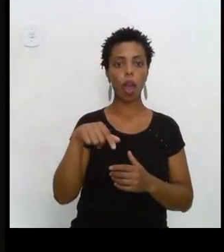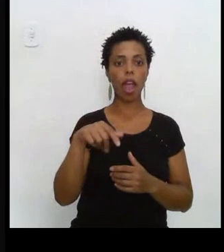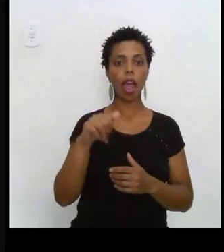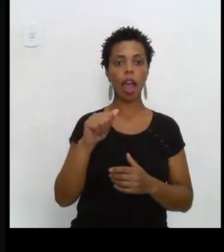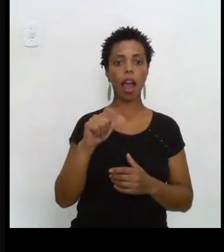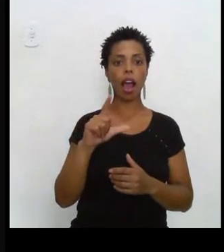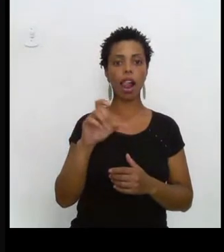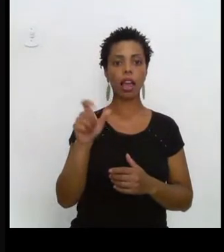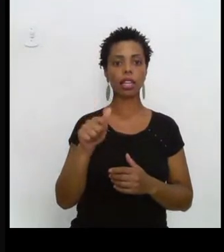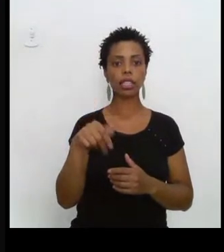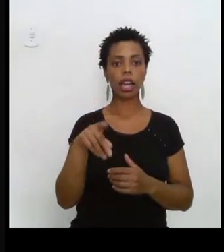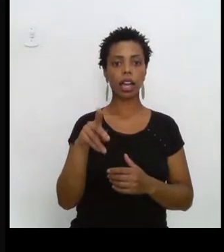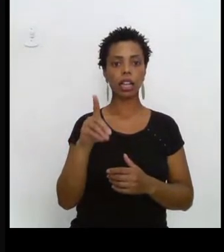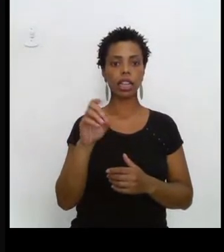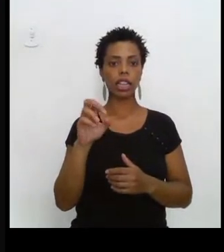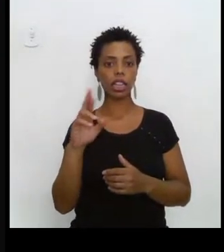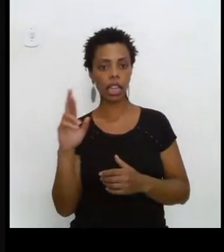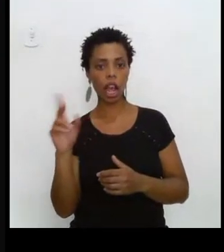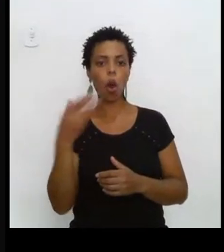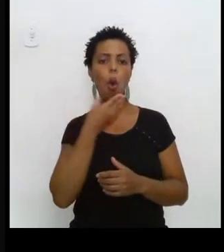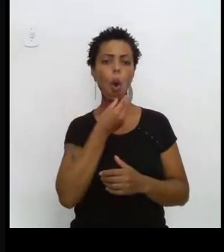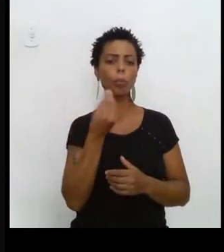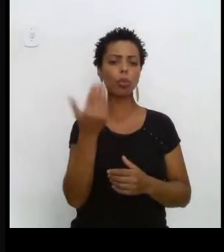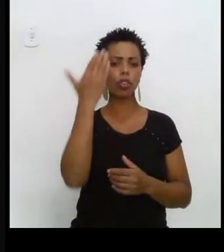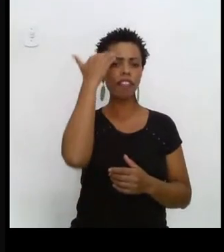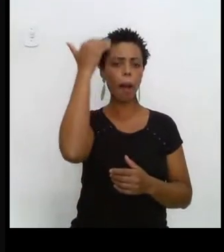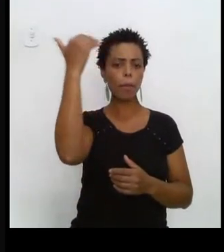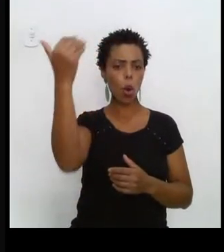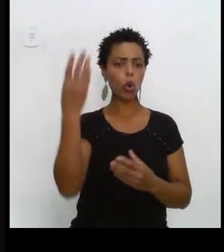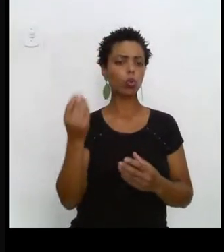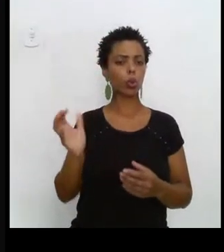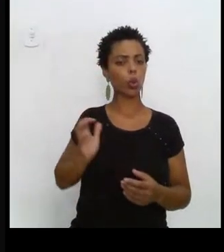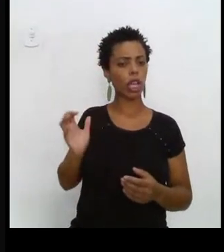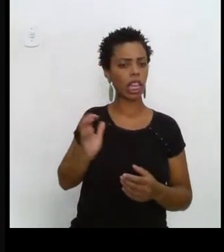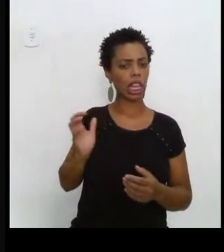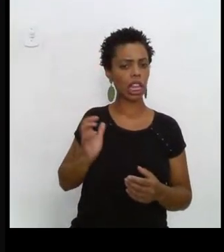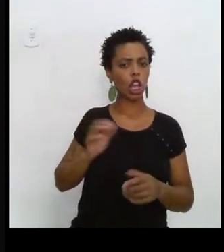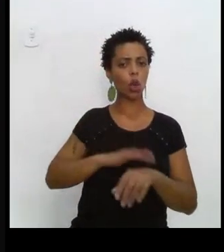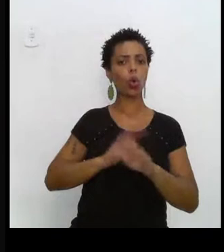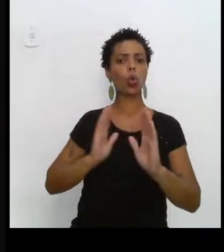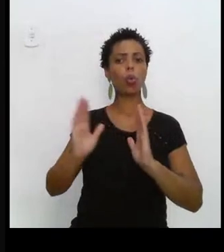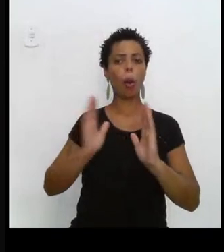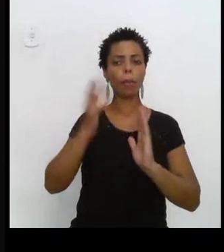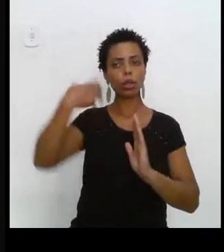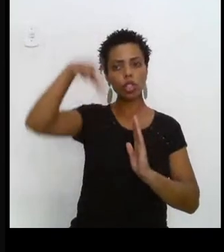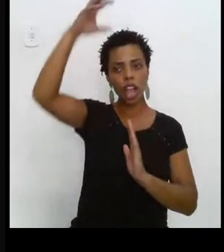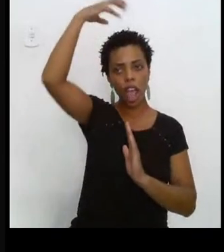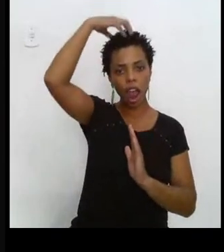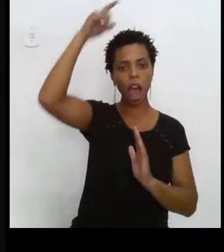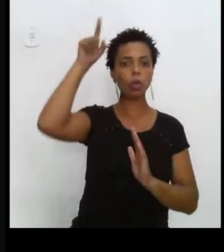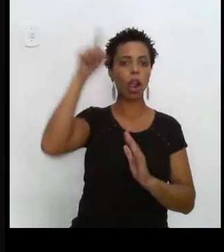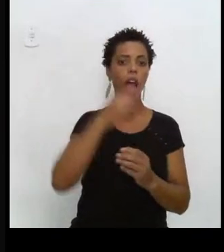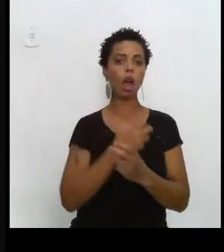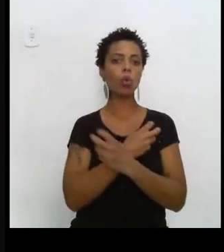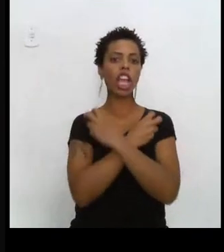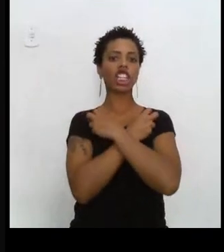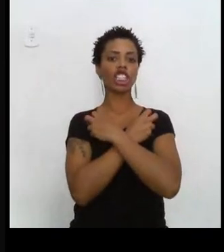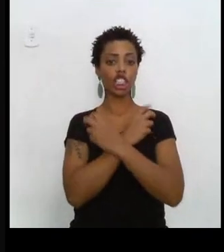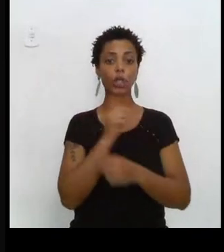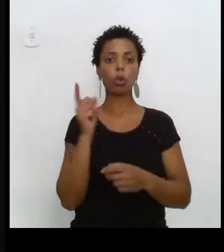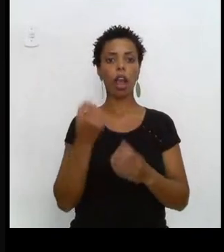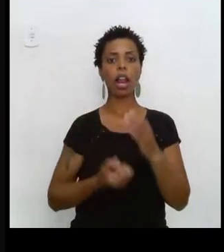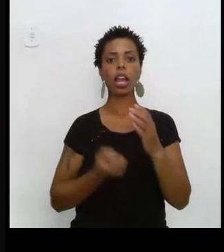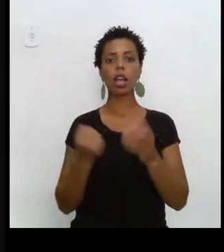well and Person and when the morning Gets Angry Birds House with beautiful Garden on the